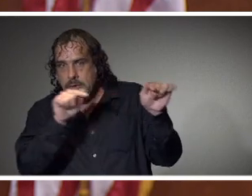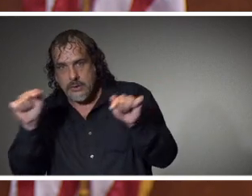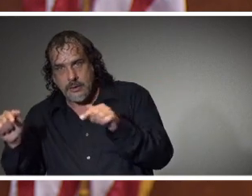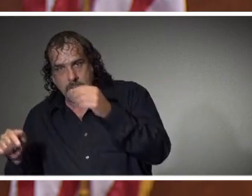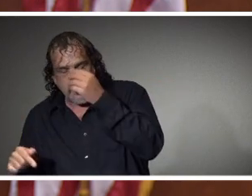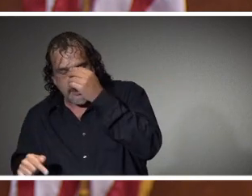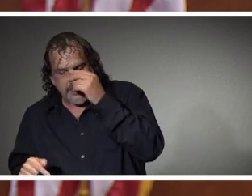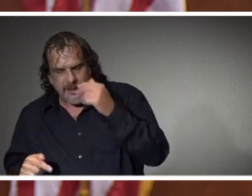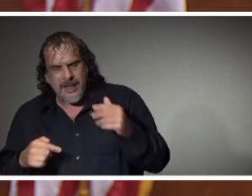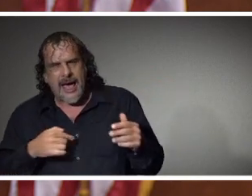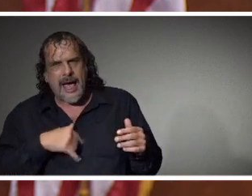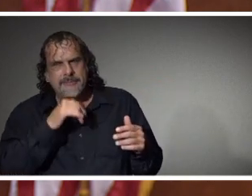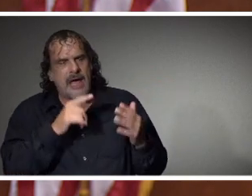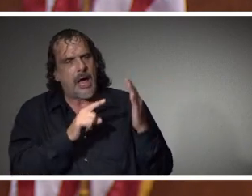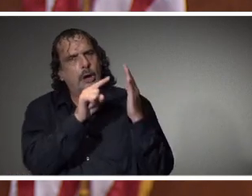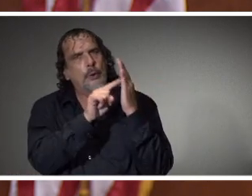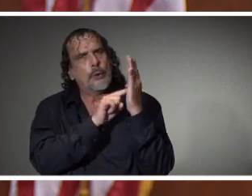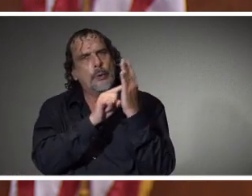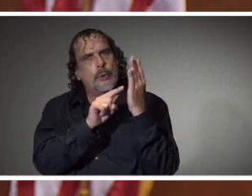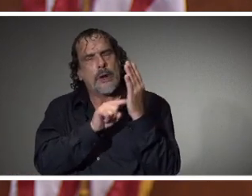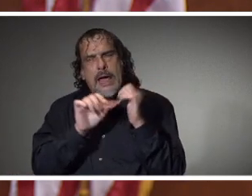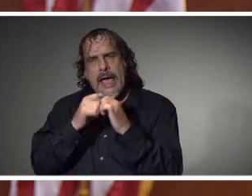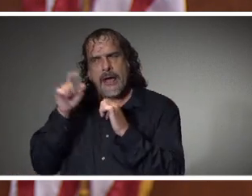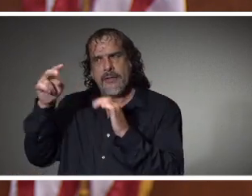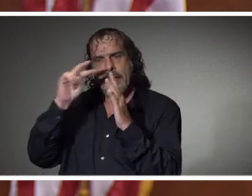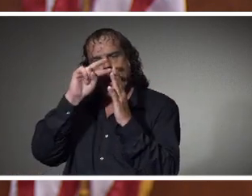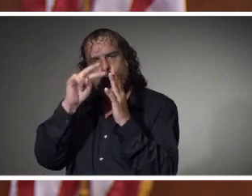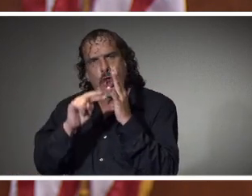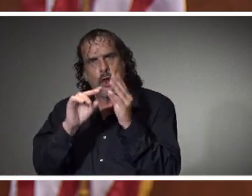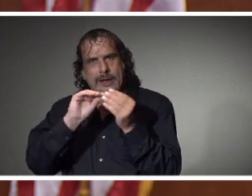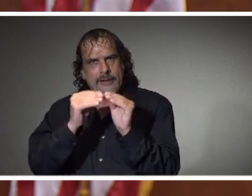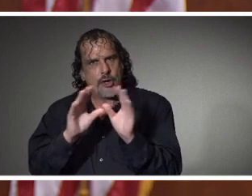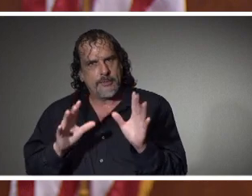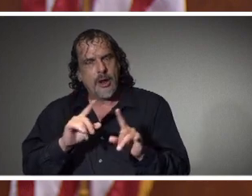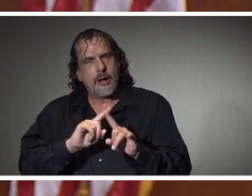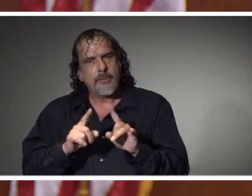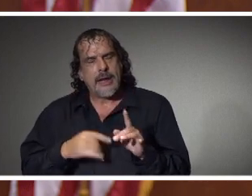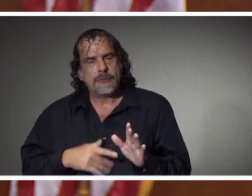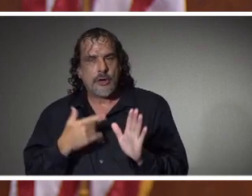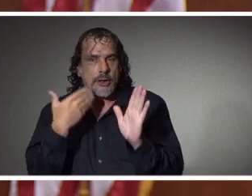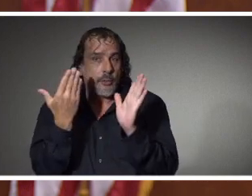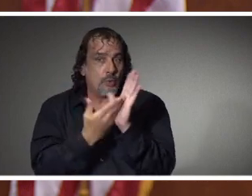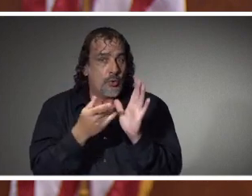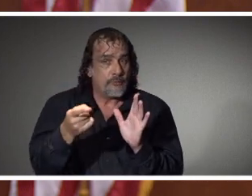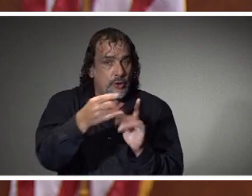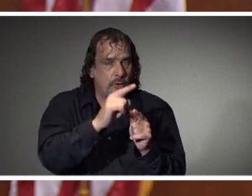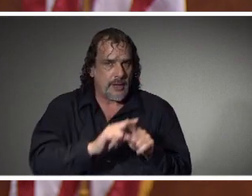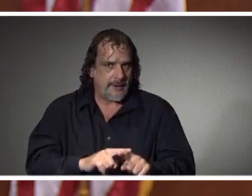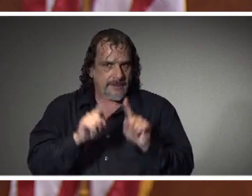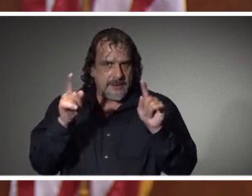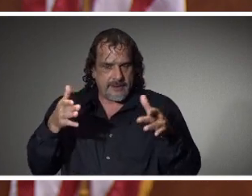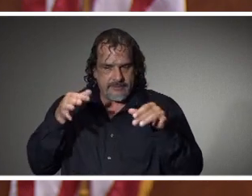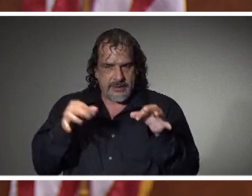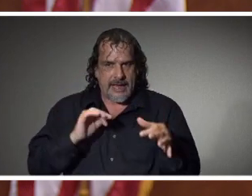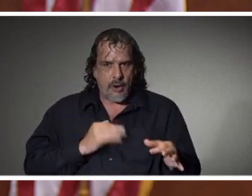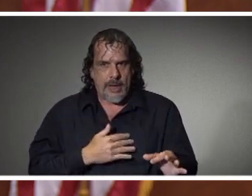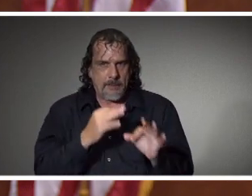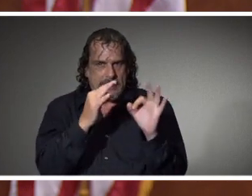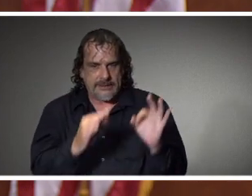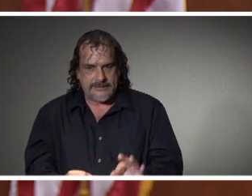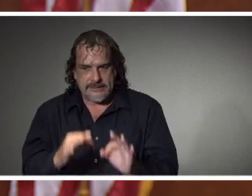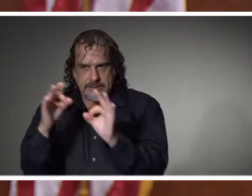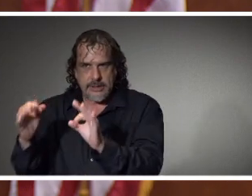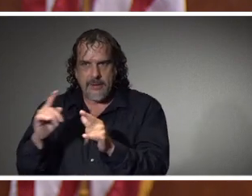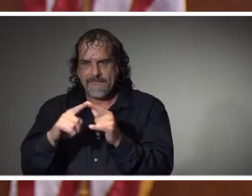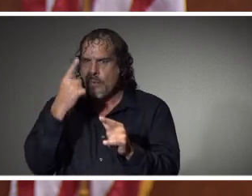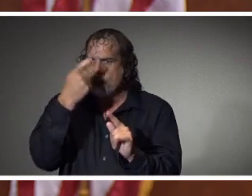I'm not being critical of the way in which they look at it. I'm just trying to distinguish between the way in which we're making decisions and some of the